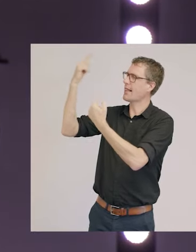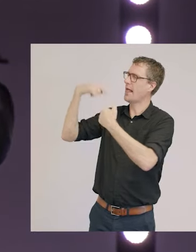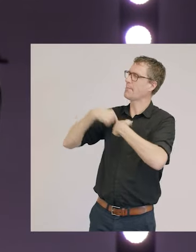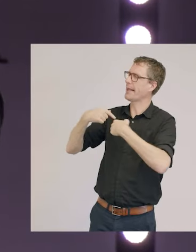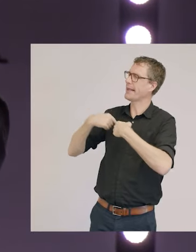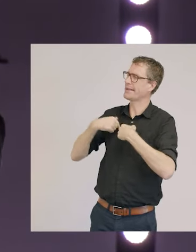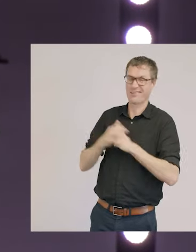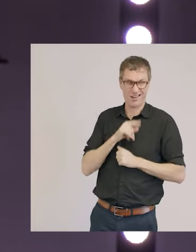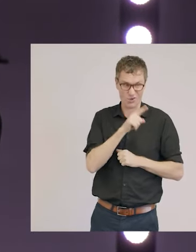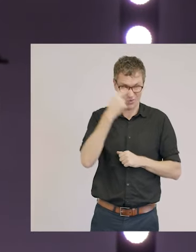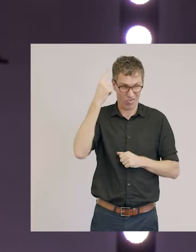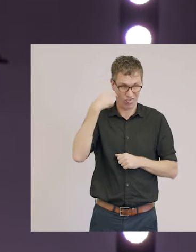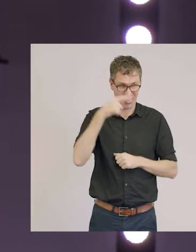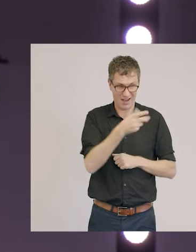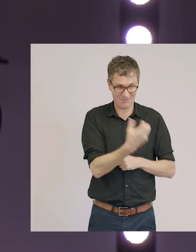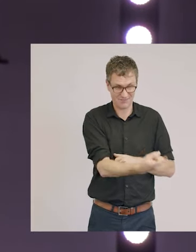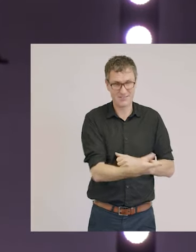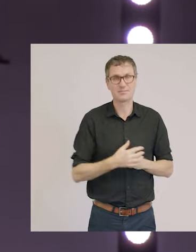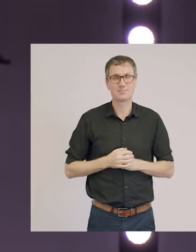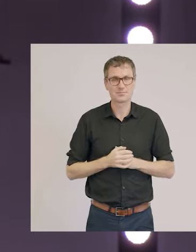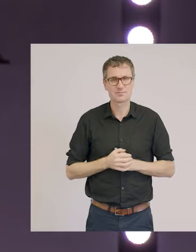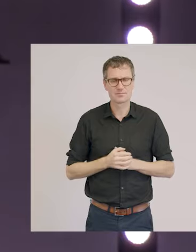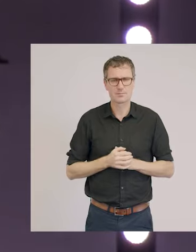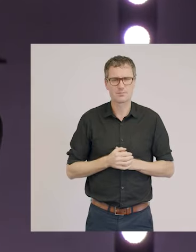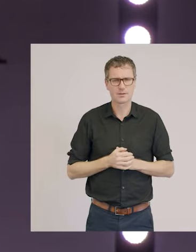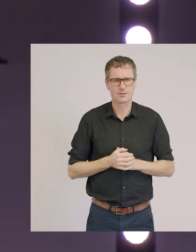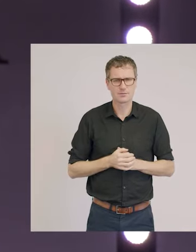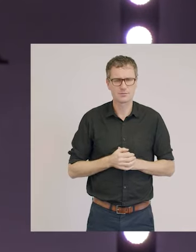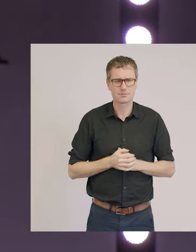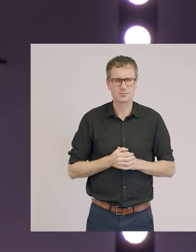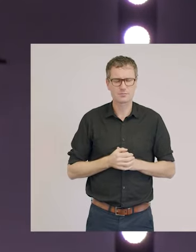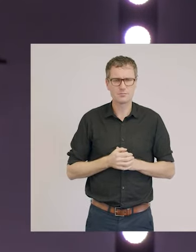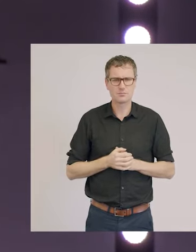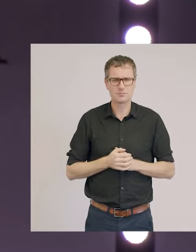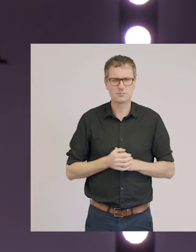church. All the churches are in deception. The Lord just speaks to me. I think, Fruit Loop, you know.